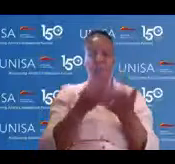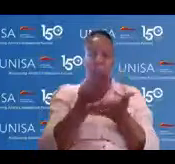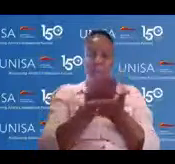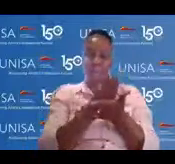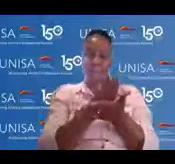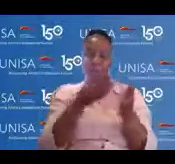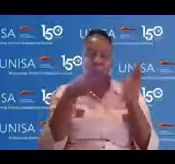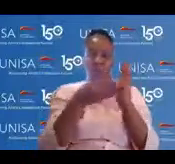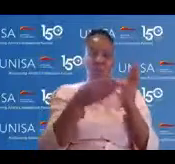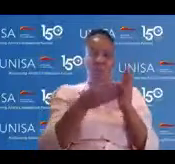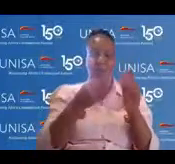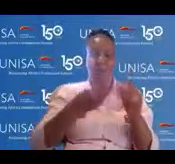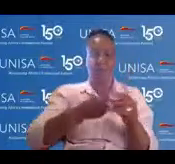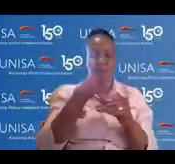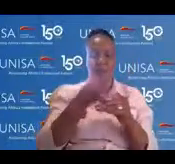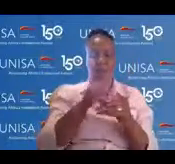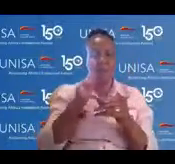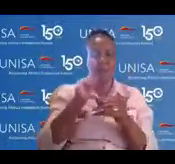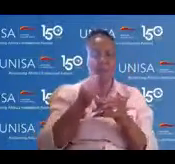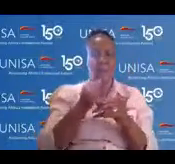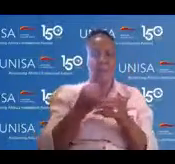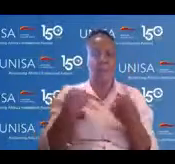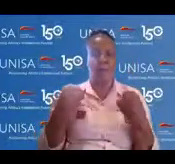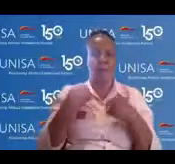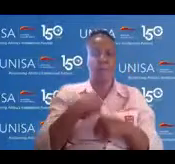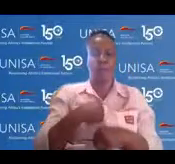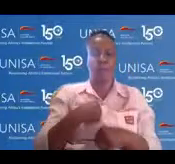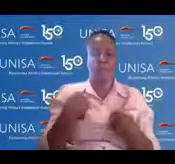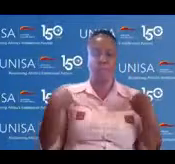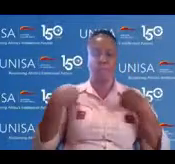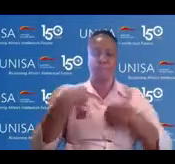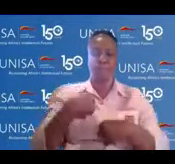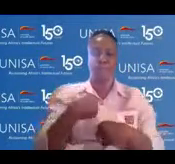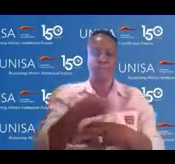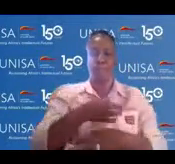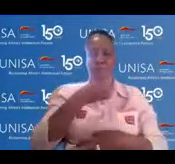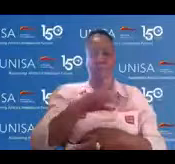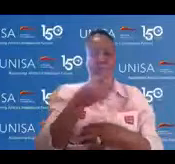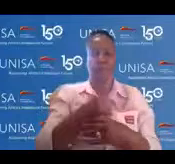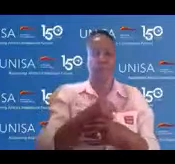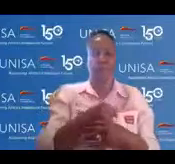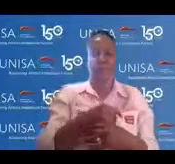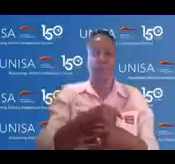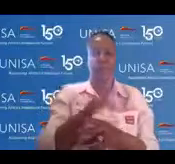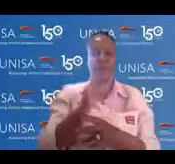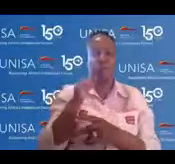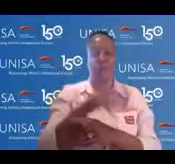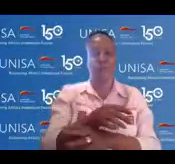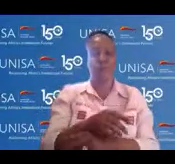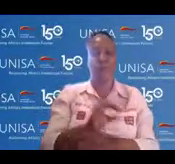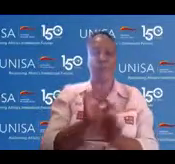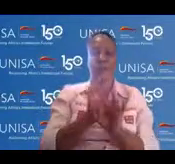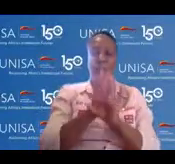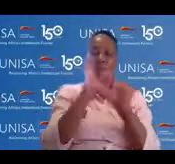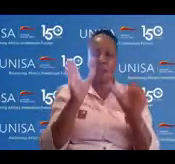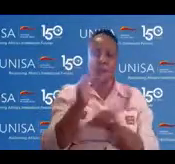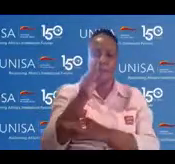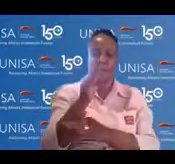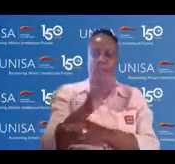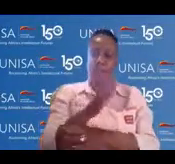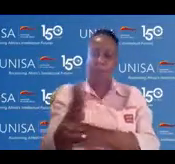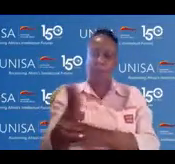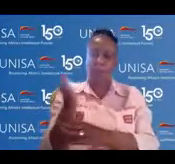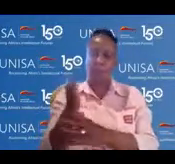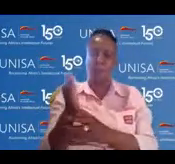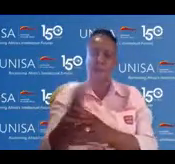a suit, standing there, looking forward to a brighter future. Then if you move to the right, you can see the young